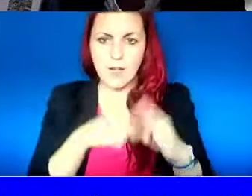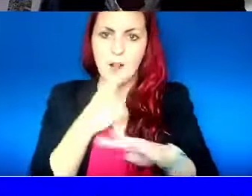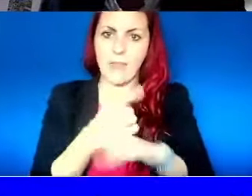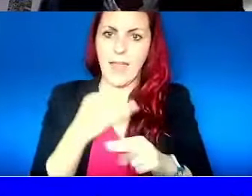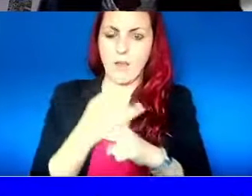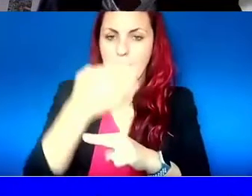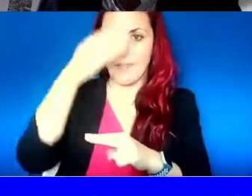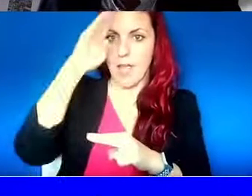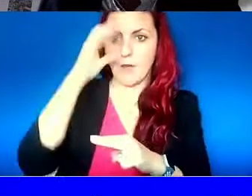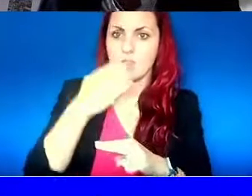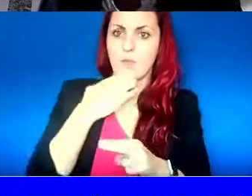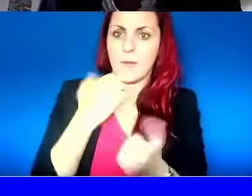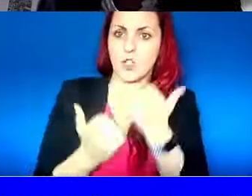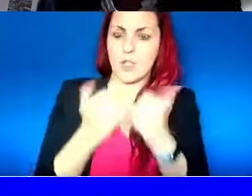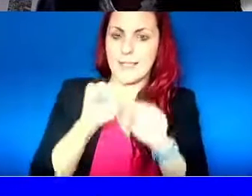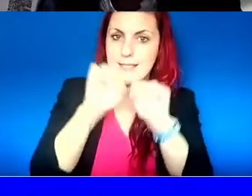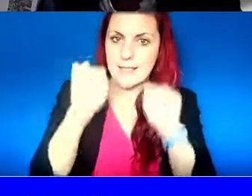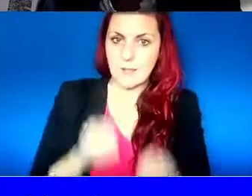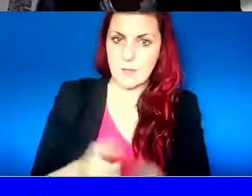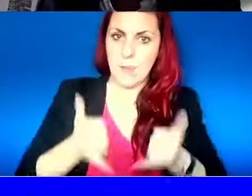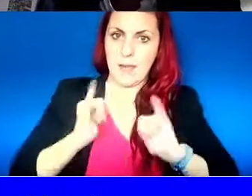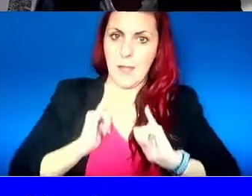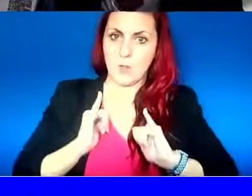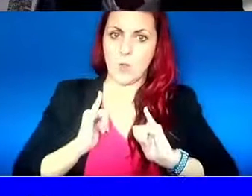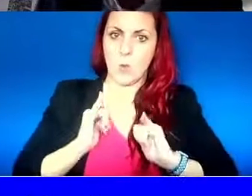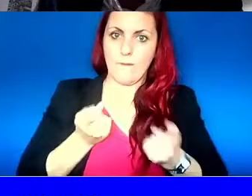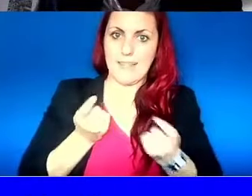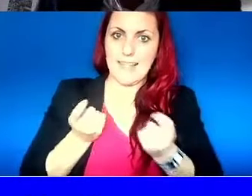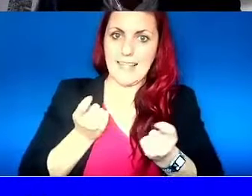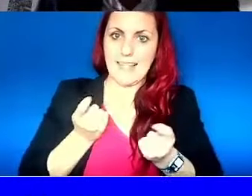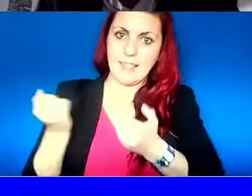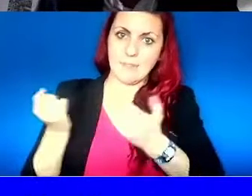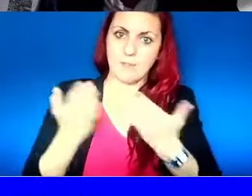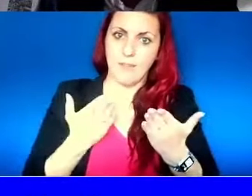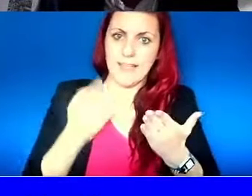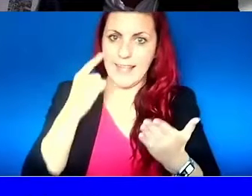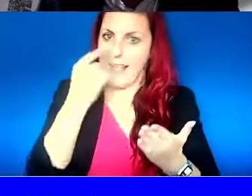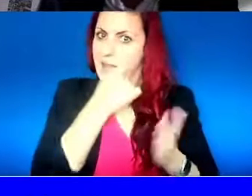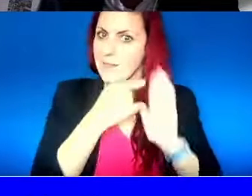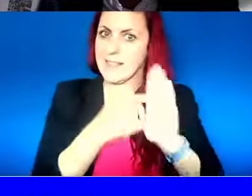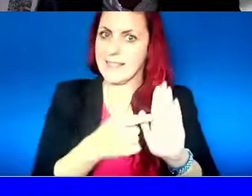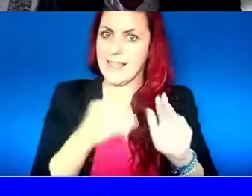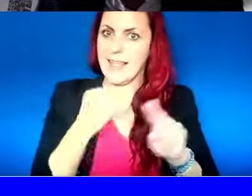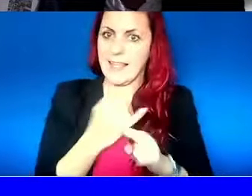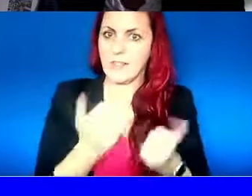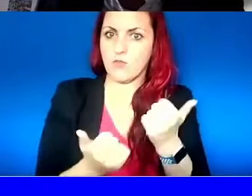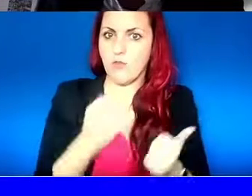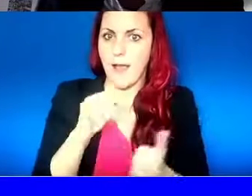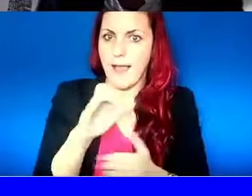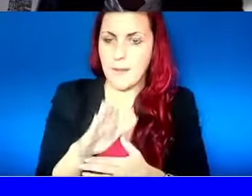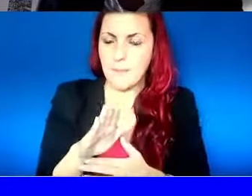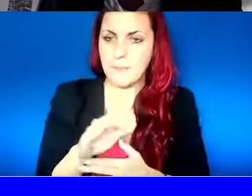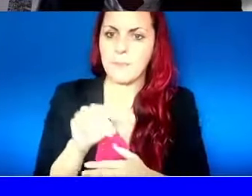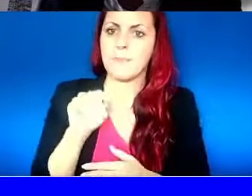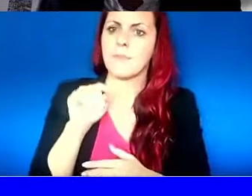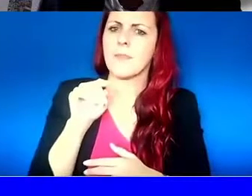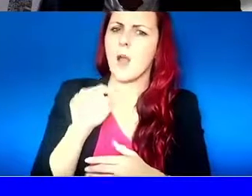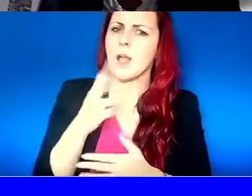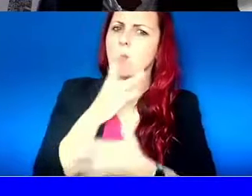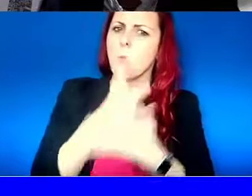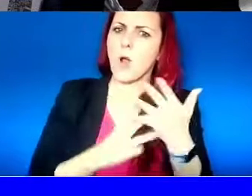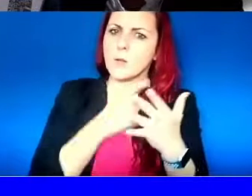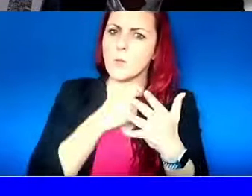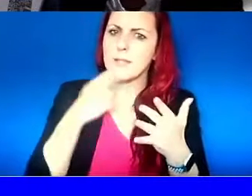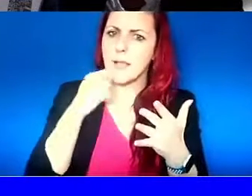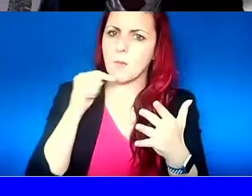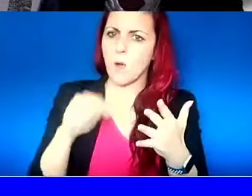system to facilitate giving evidence at trial. To set my paper in context, it's worth pointing out that for